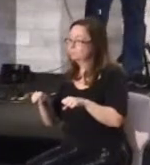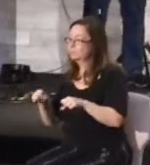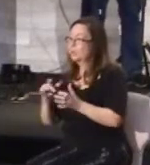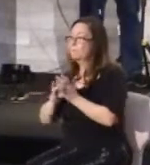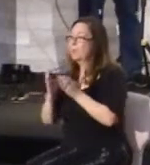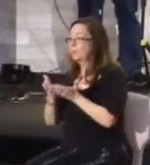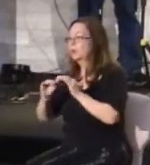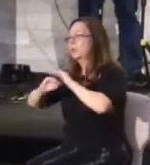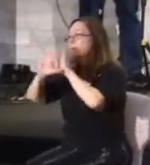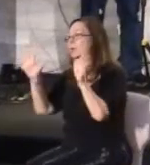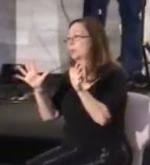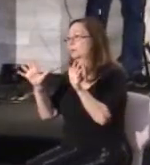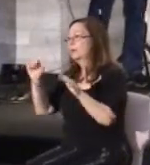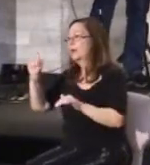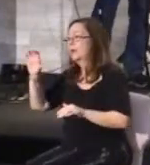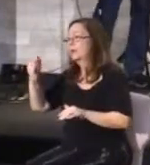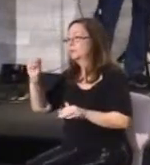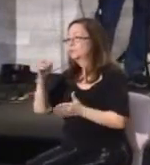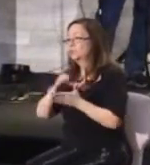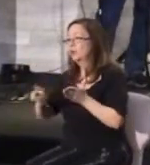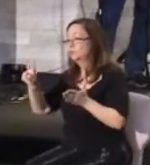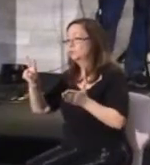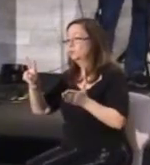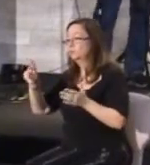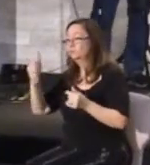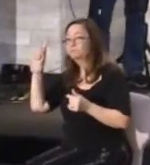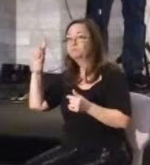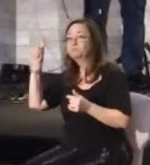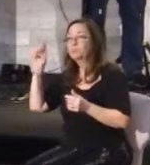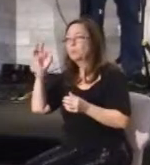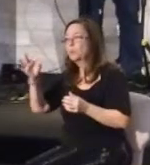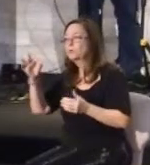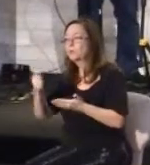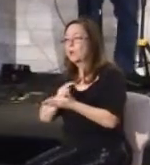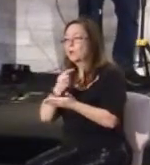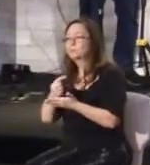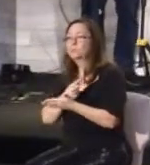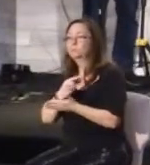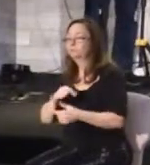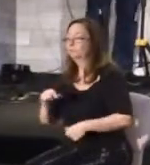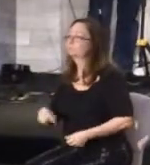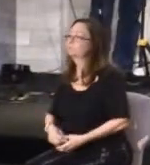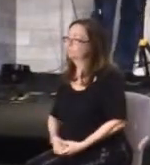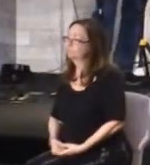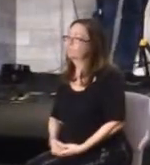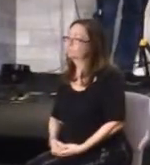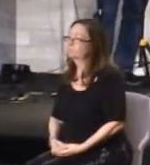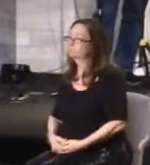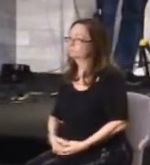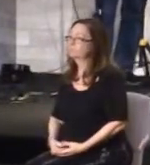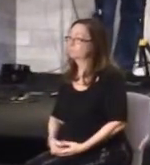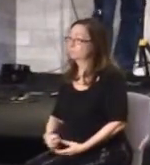clear. In Acts chapter 2, verse 36 through 38, Peter's preaching the gospel, and he says, therefore, let all of the